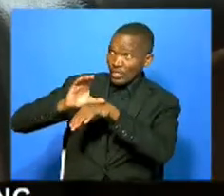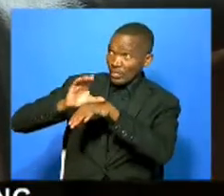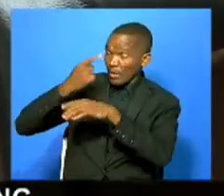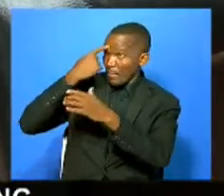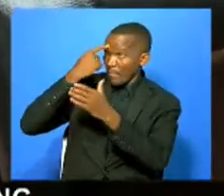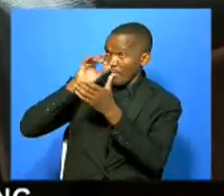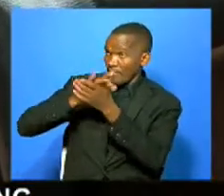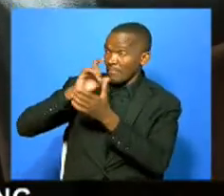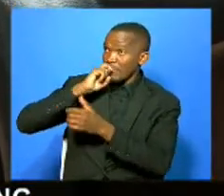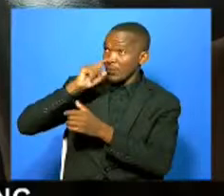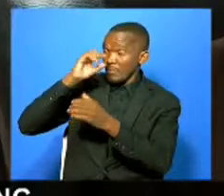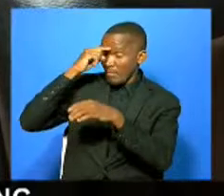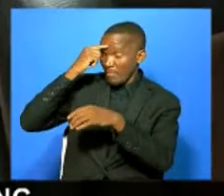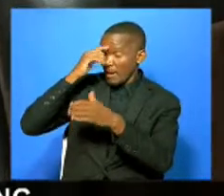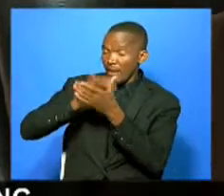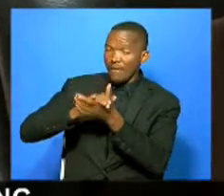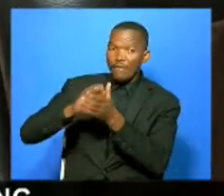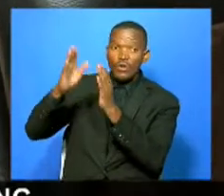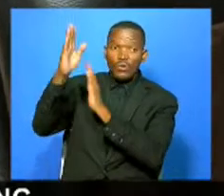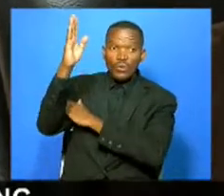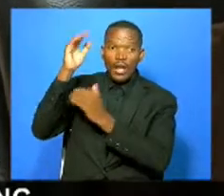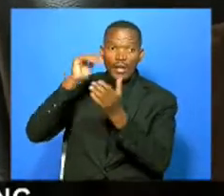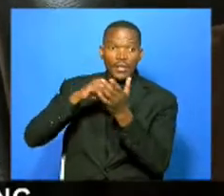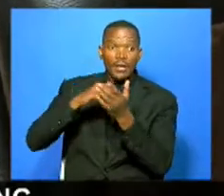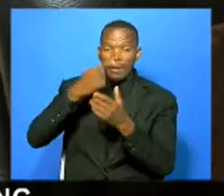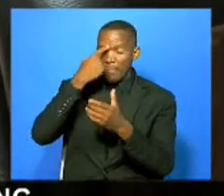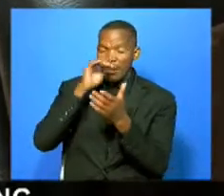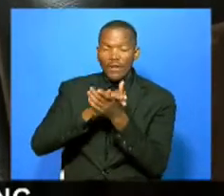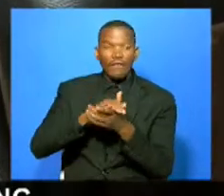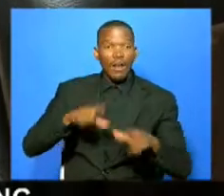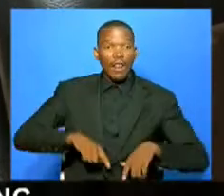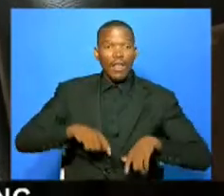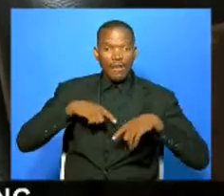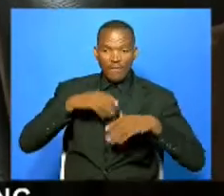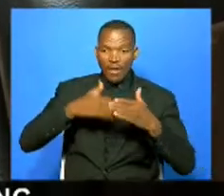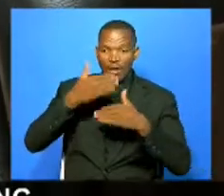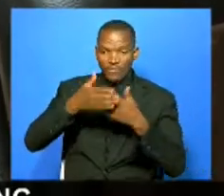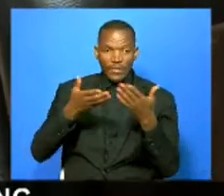in God and they actually believe that there's life after death, they believe